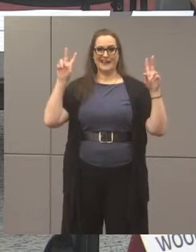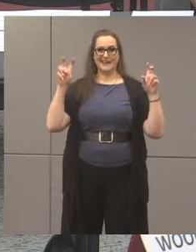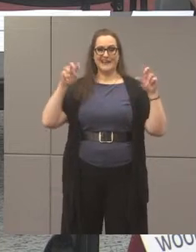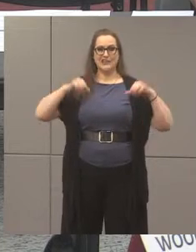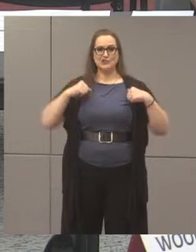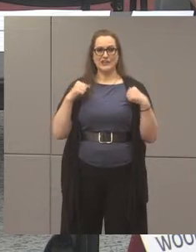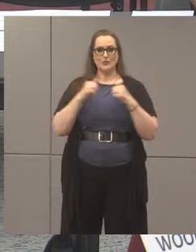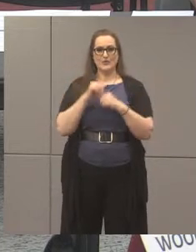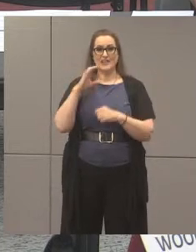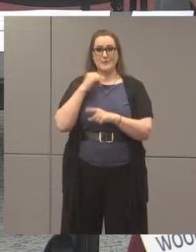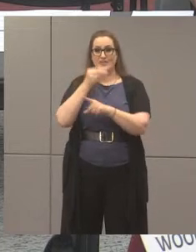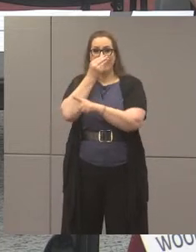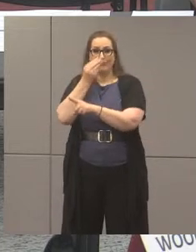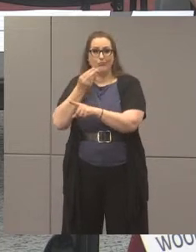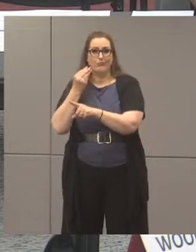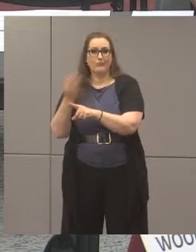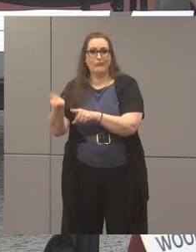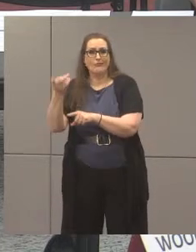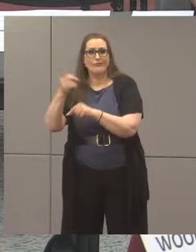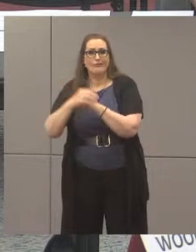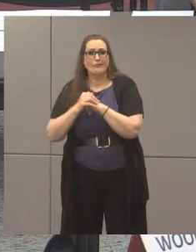not care